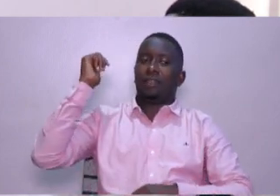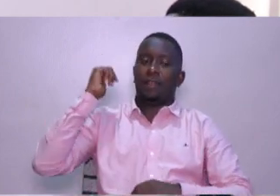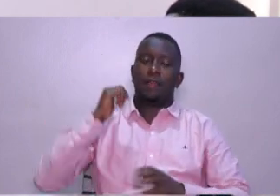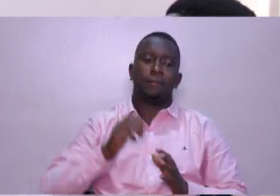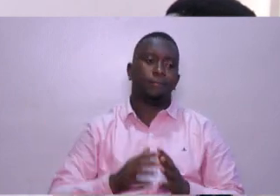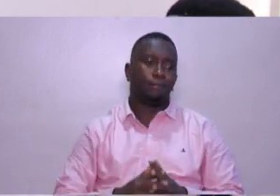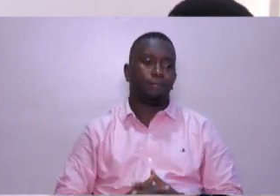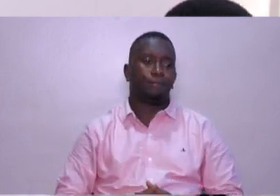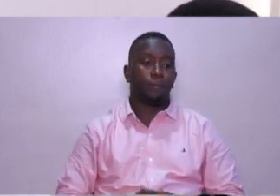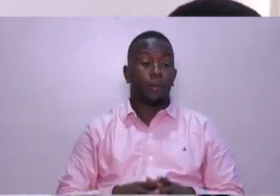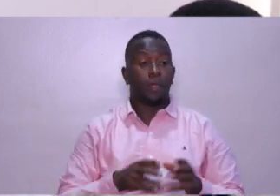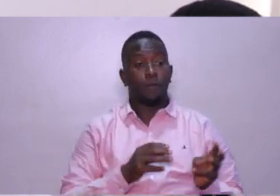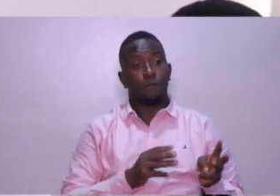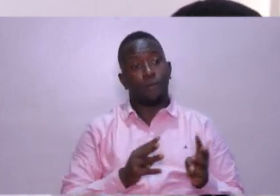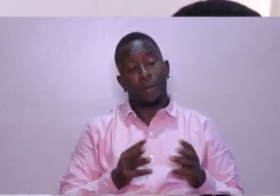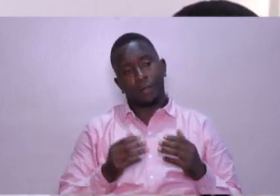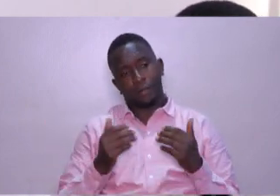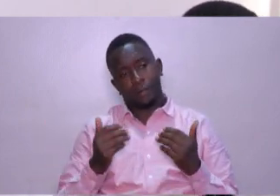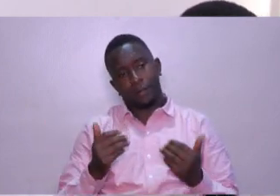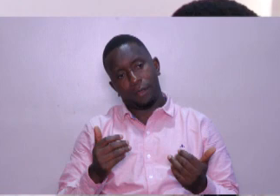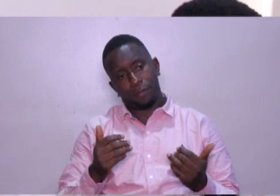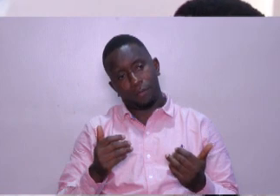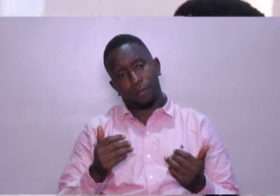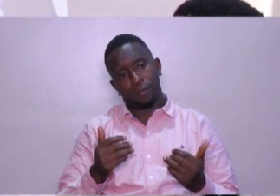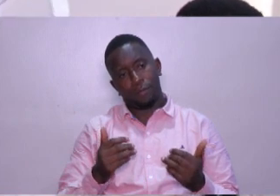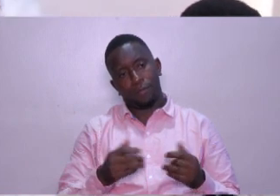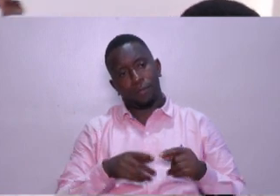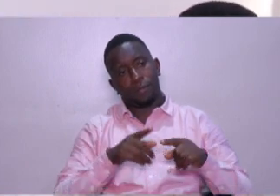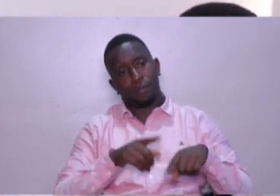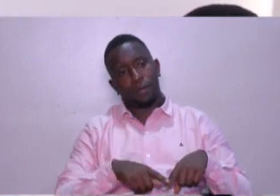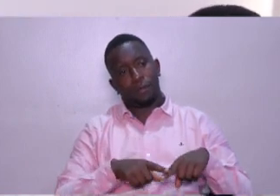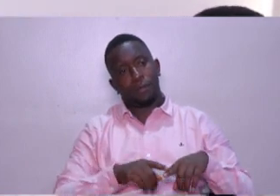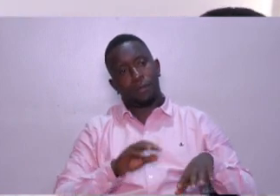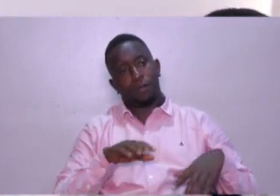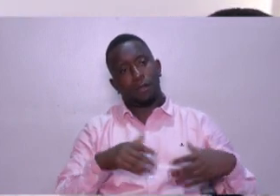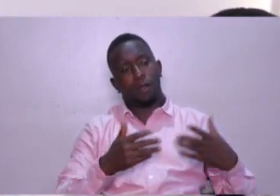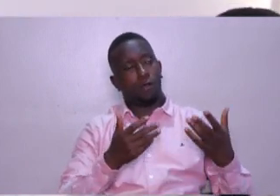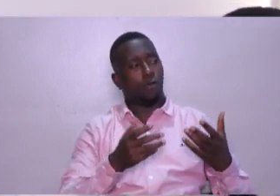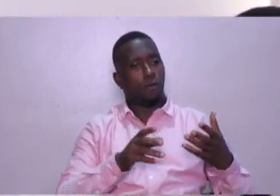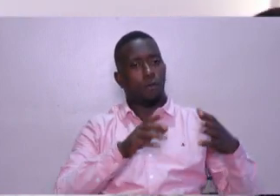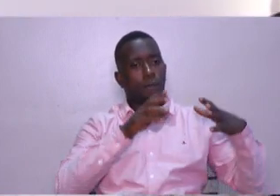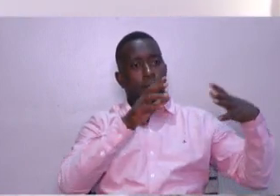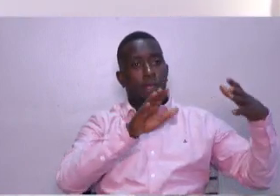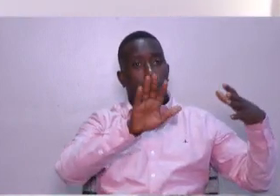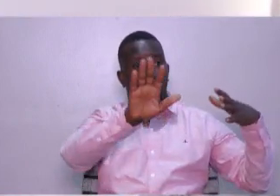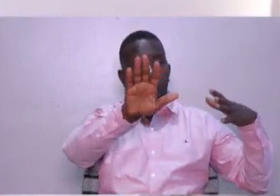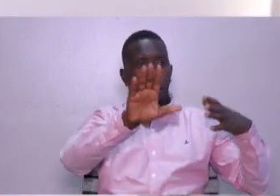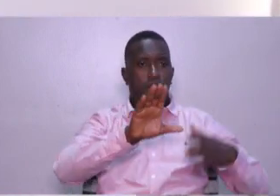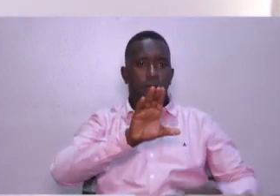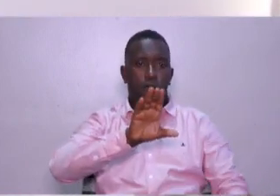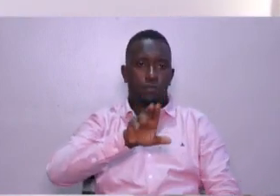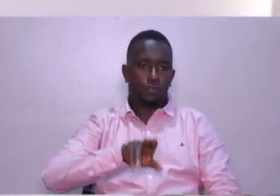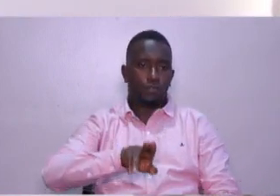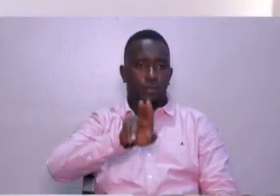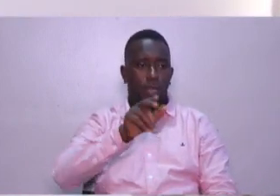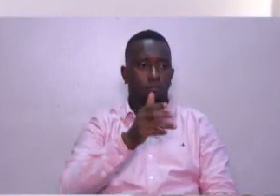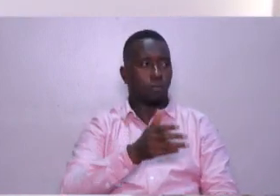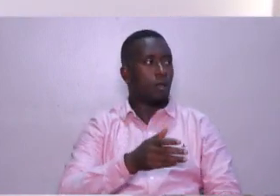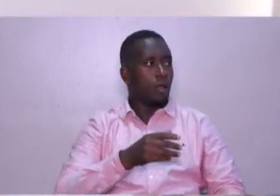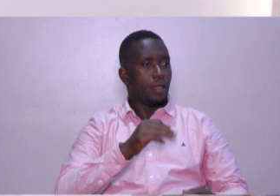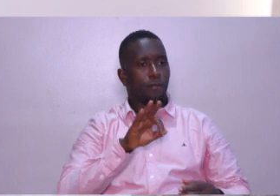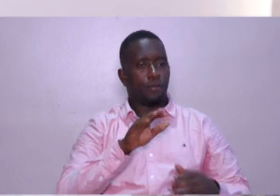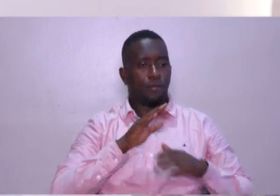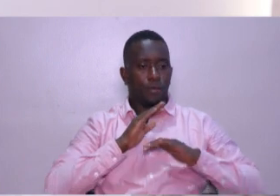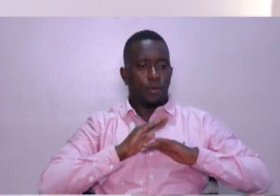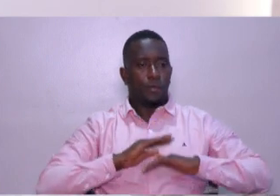was yesterday's format. So depending on how big your course unit is, I think if you are more comfortable with